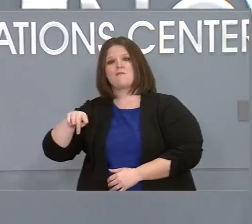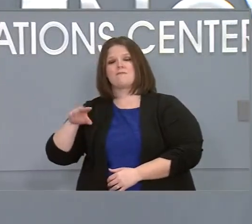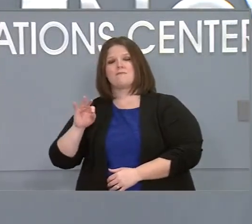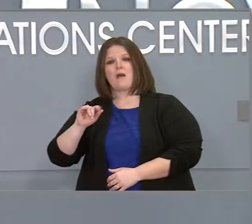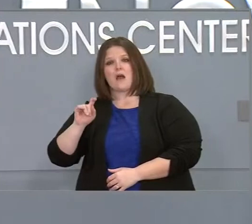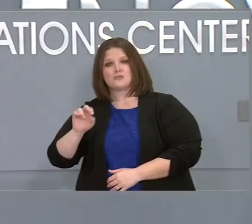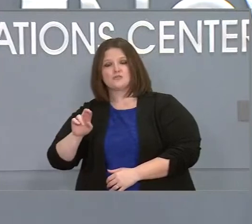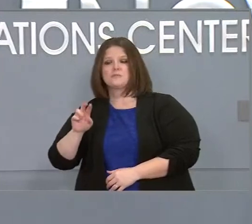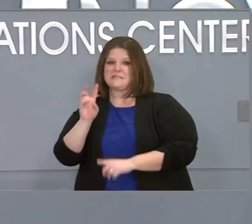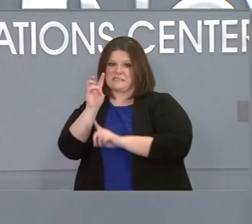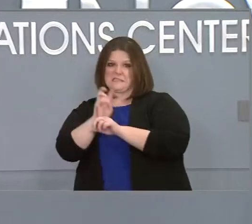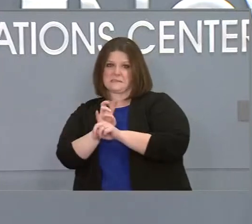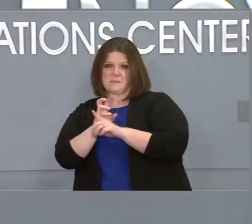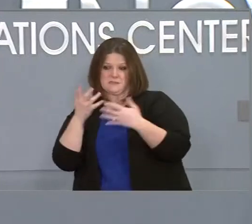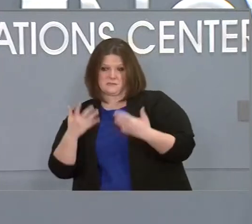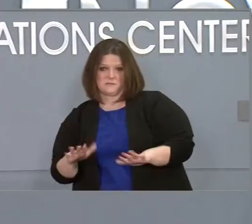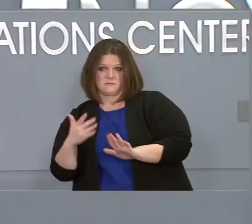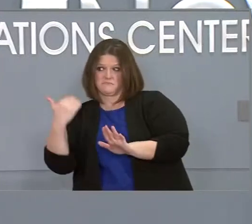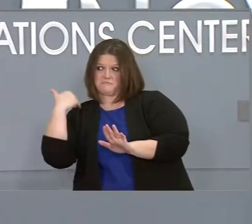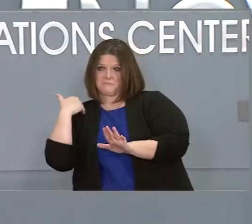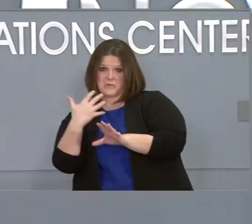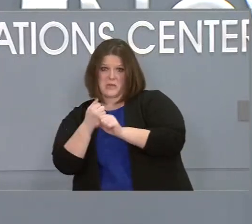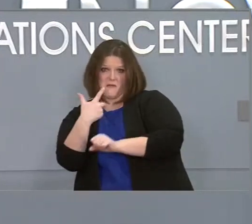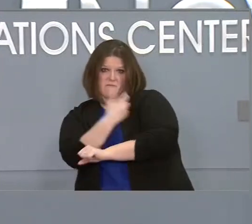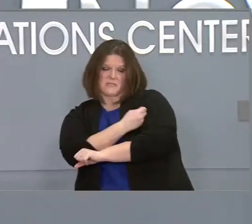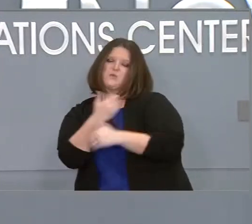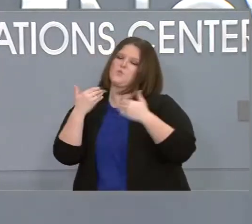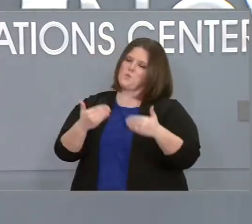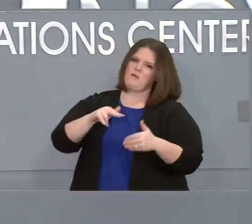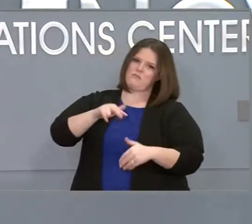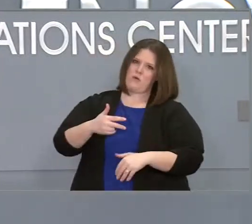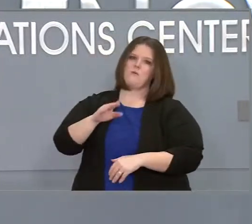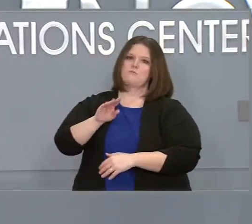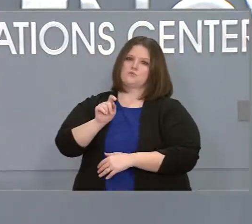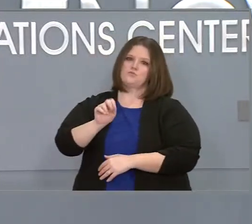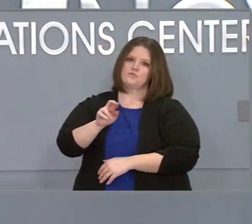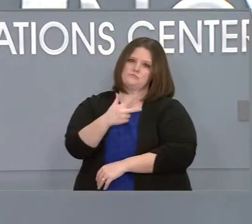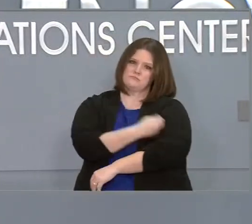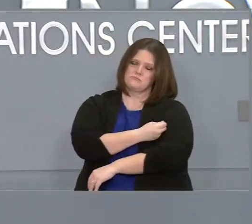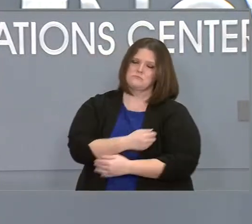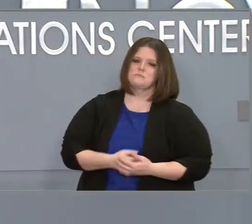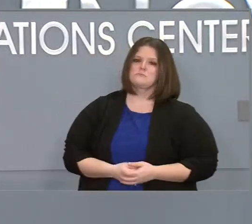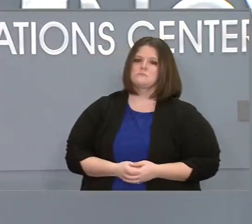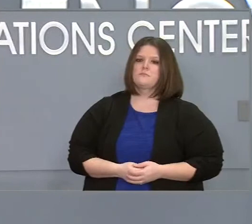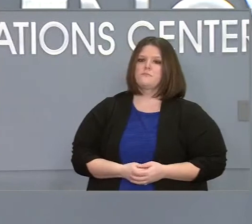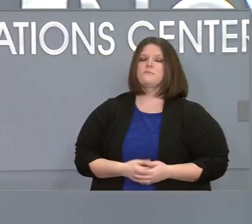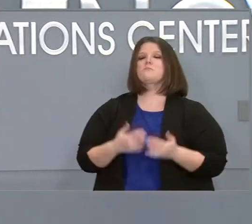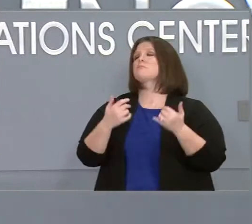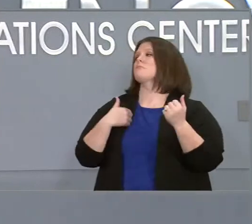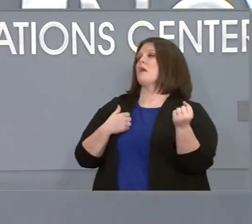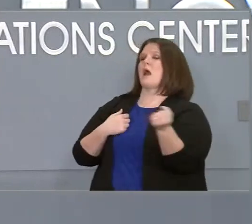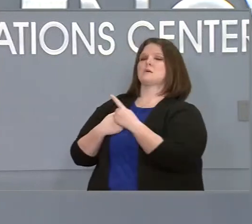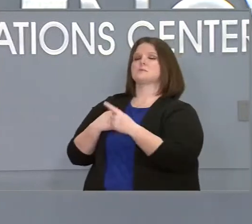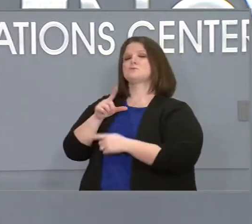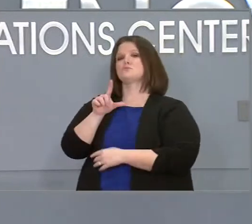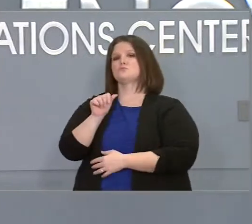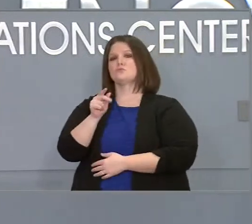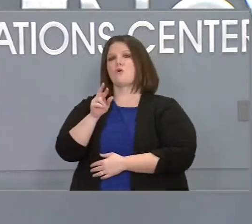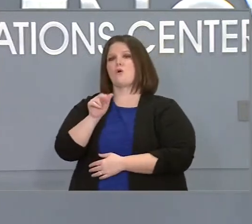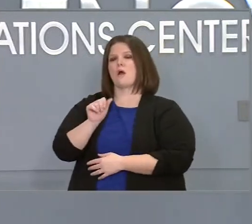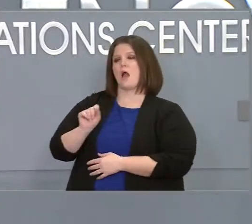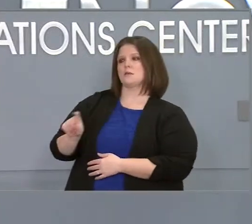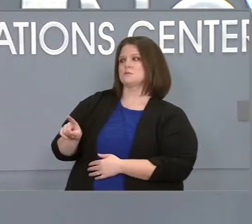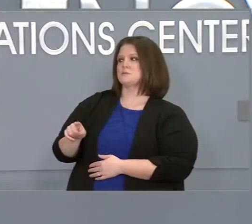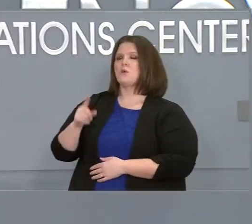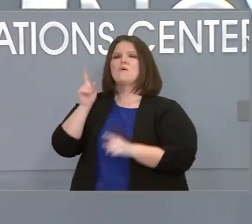also going to protect you against Omicron. And then a question about nursing homes. We've been hearing from staff at nursing homes that the